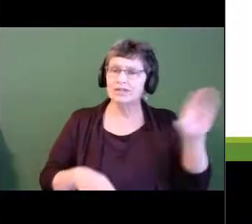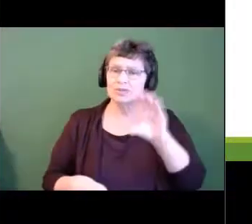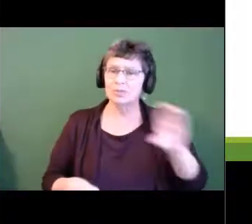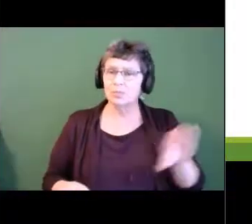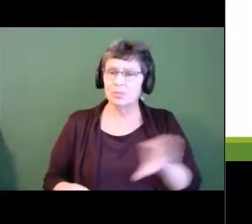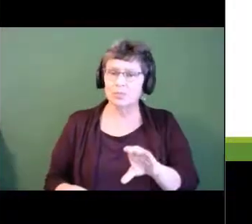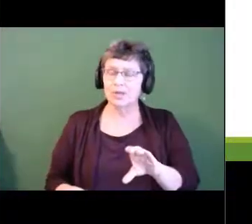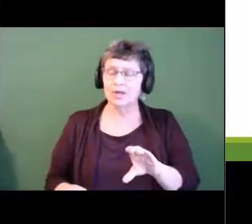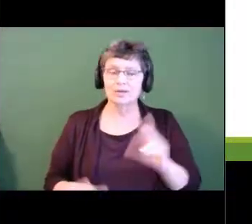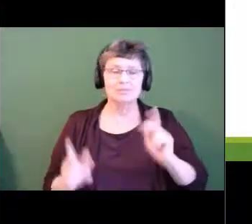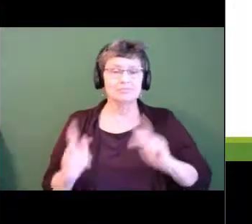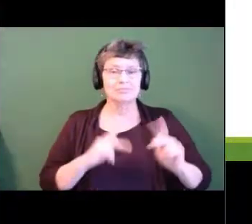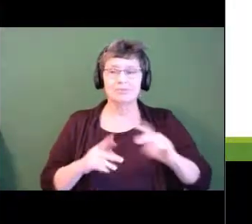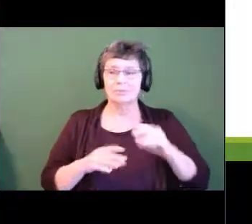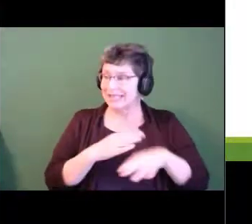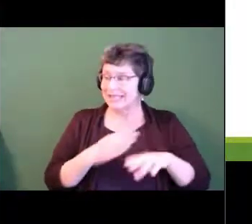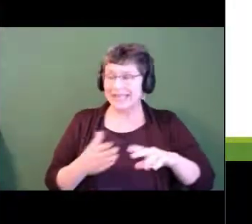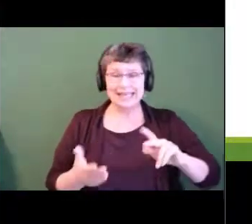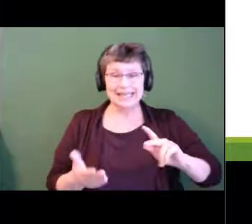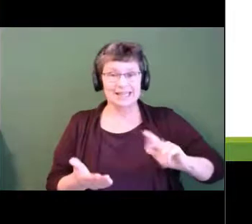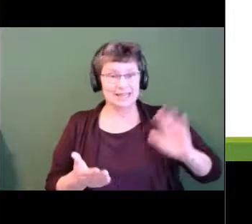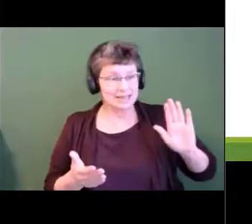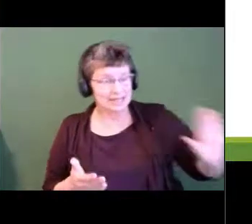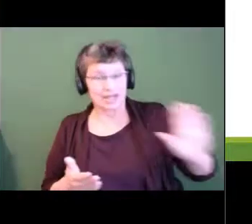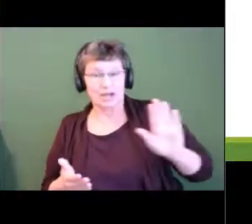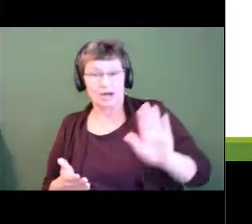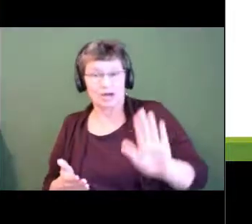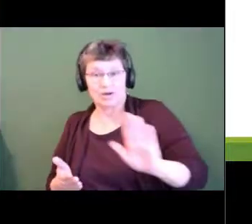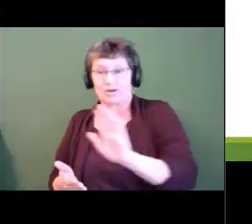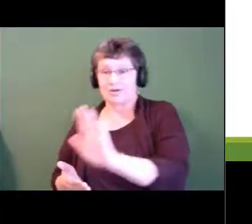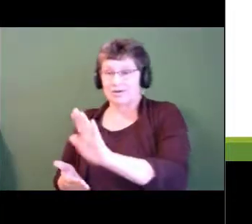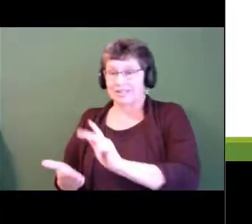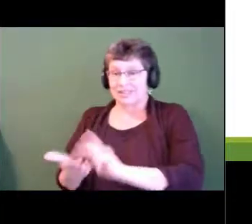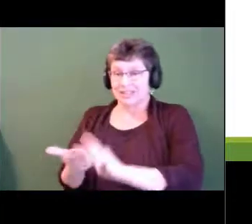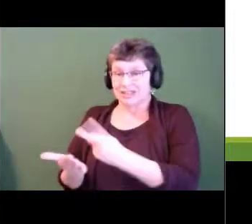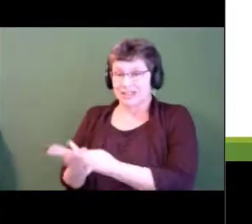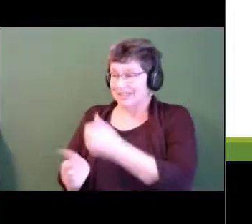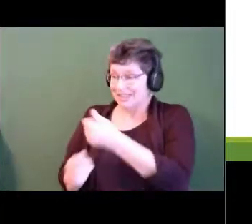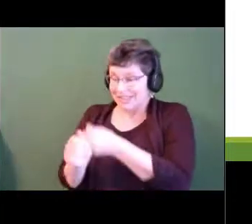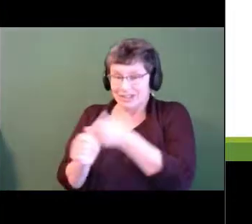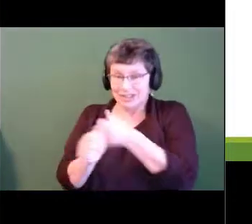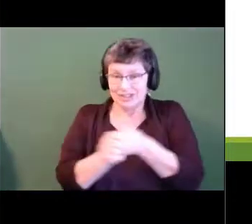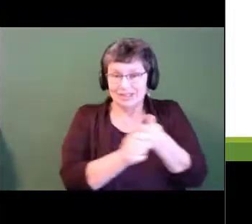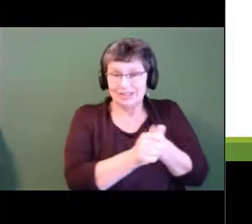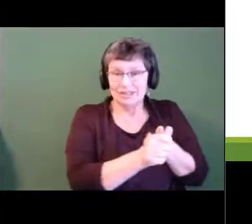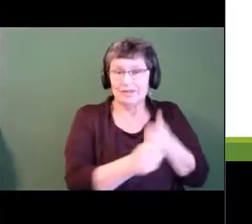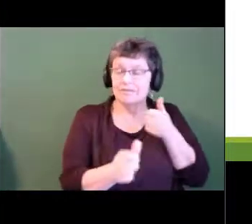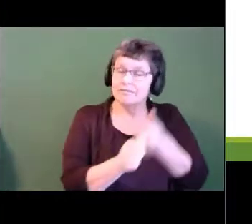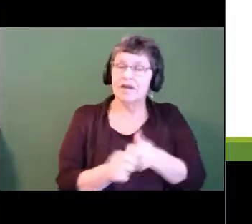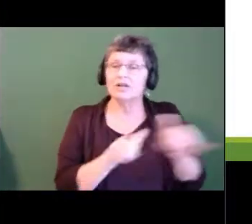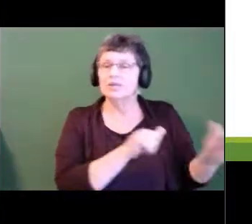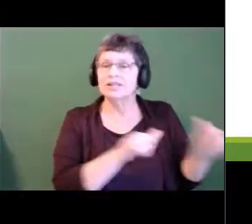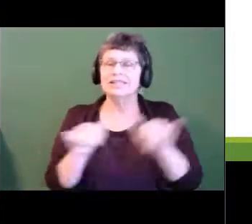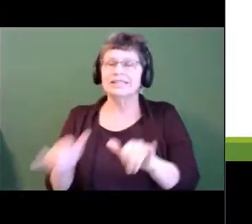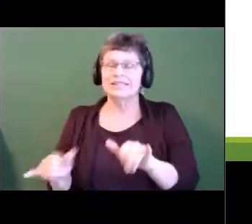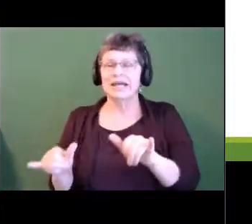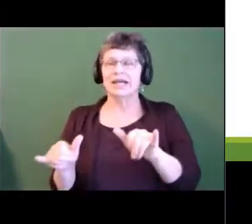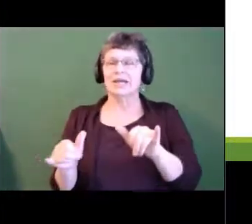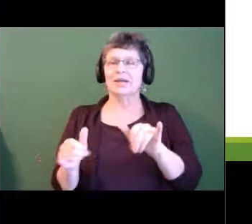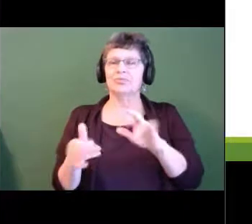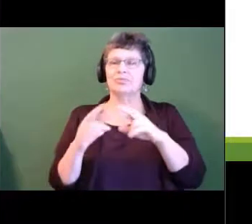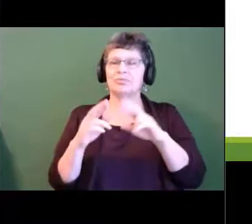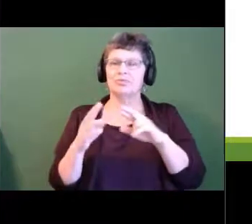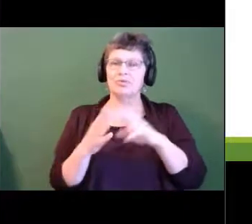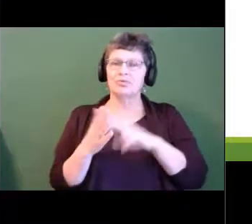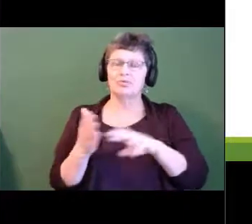they're all in their kitchens following the same recipe. You know, a little creativity, and with the technology. Certainly learning FaceTime if you have